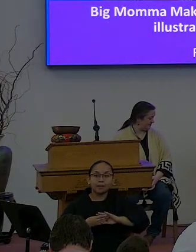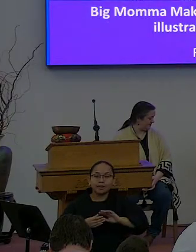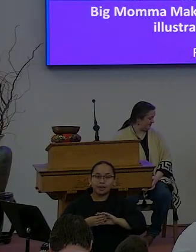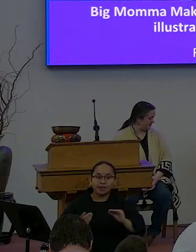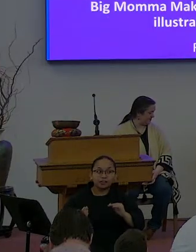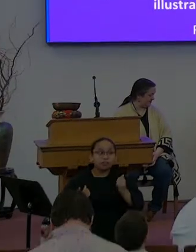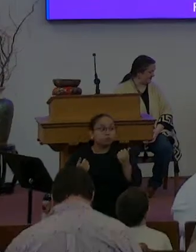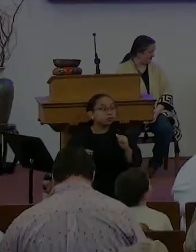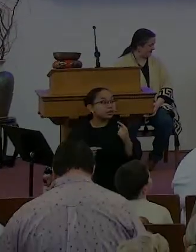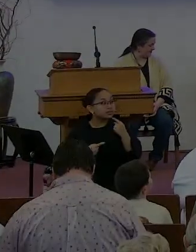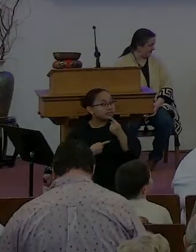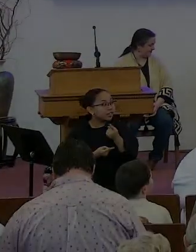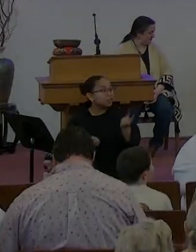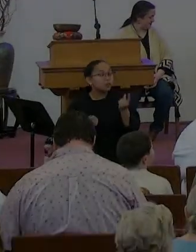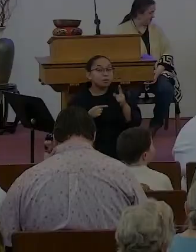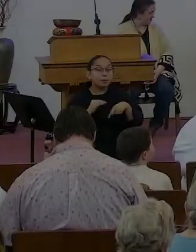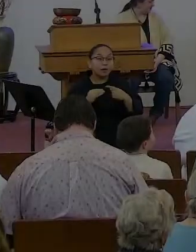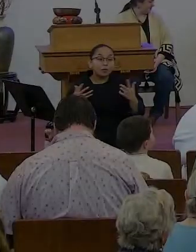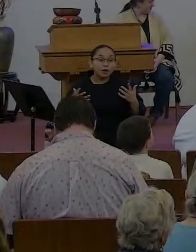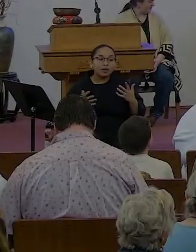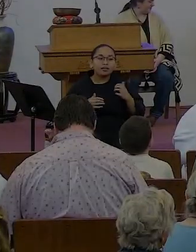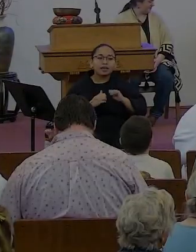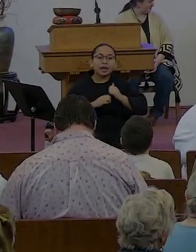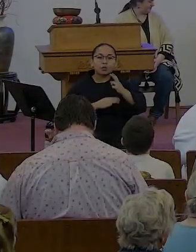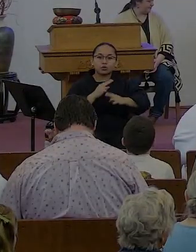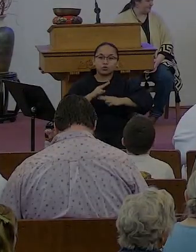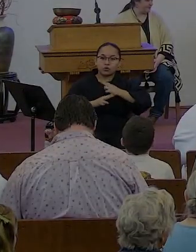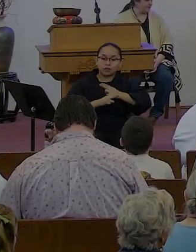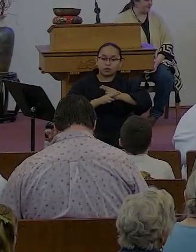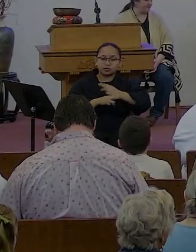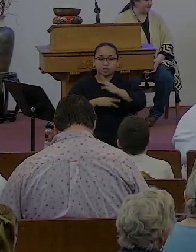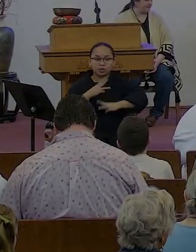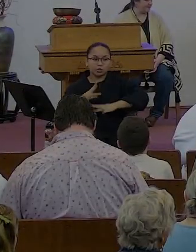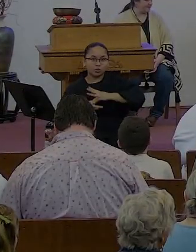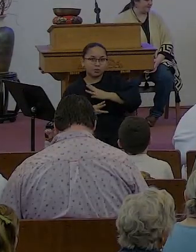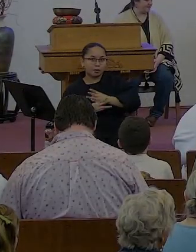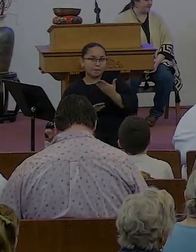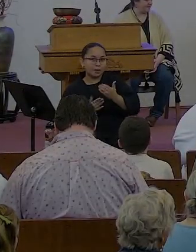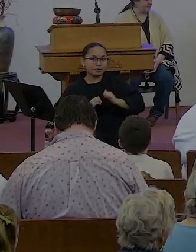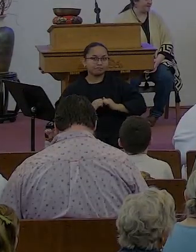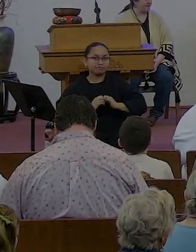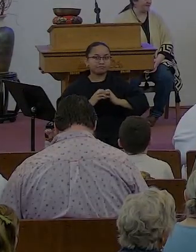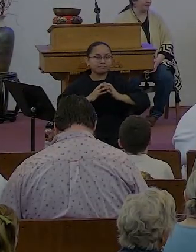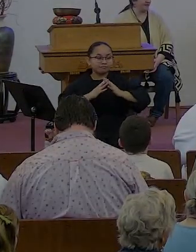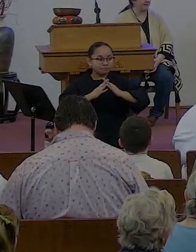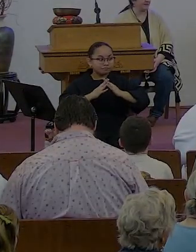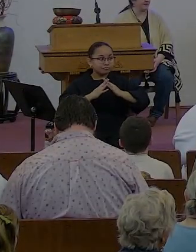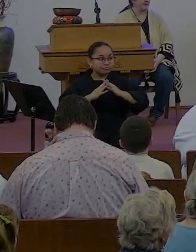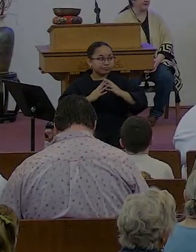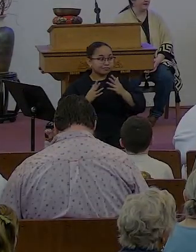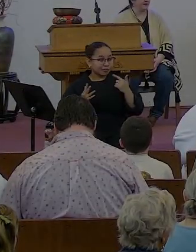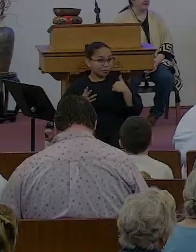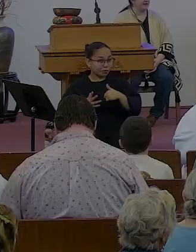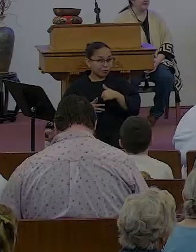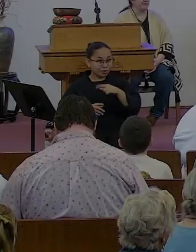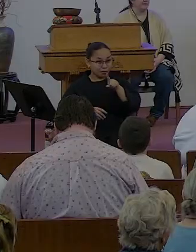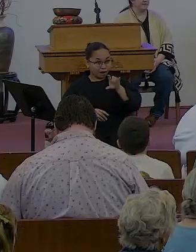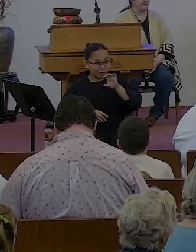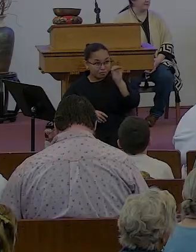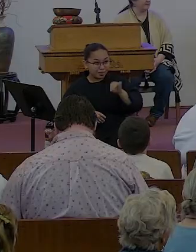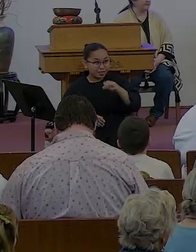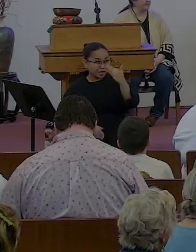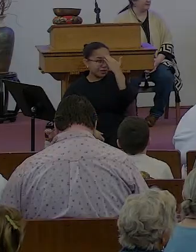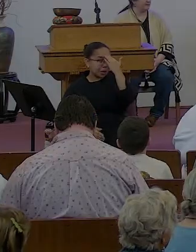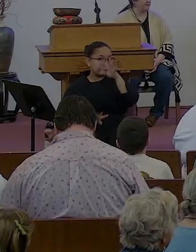tell you about how the world and the universe might have come to be. We aren't quite sure. But